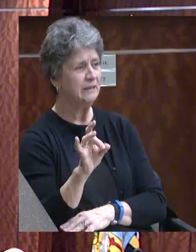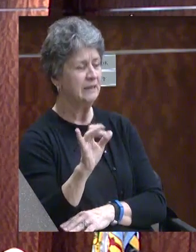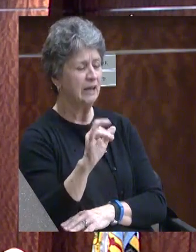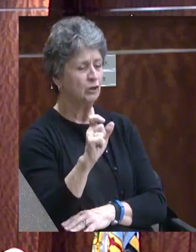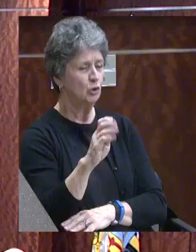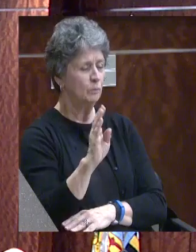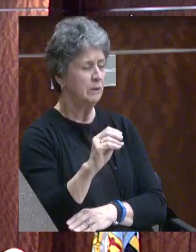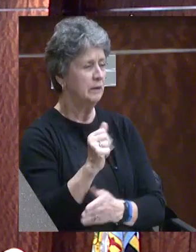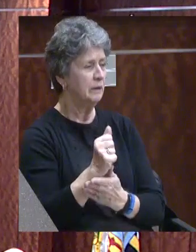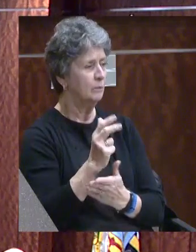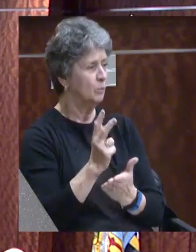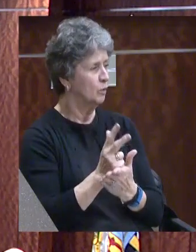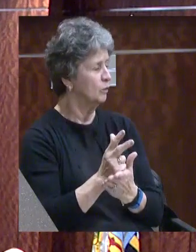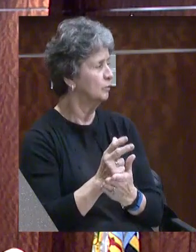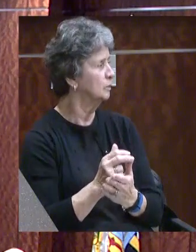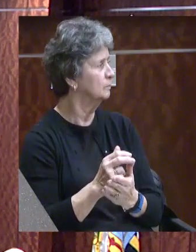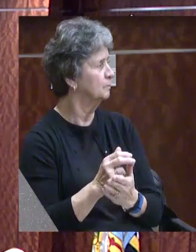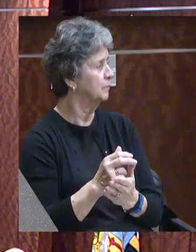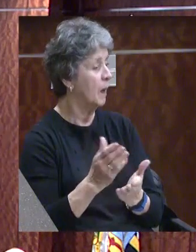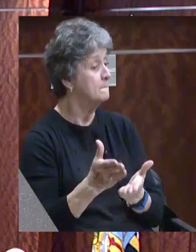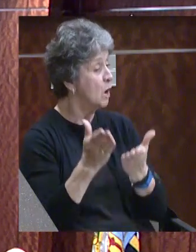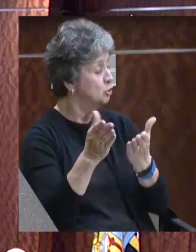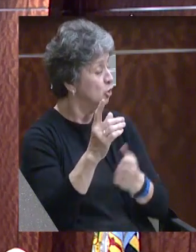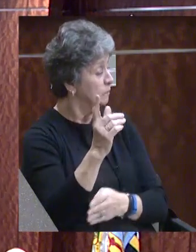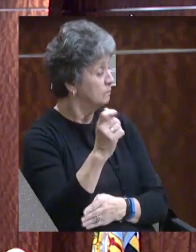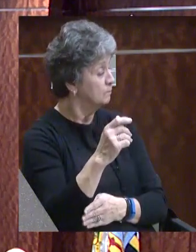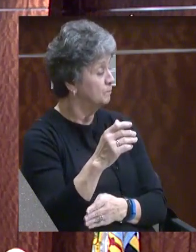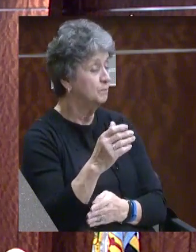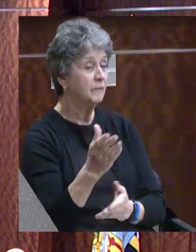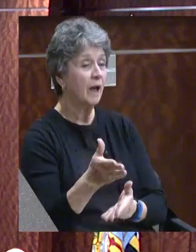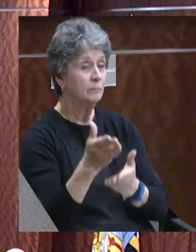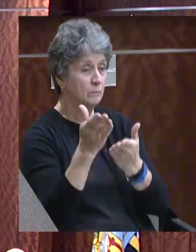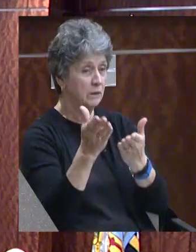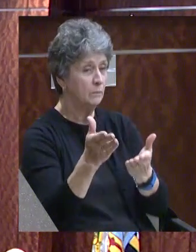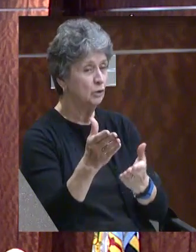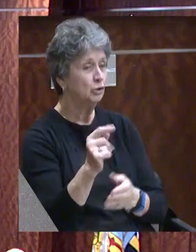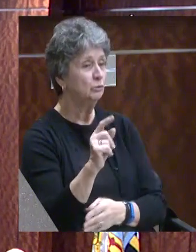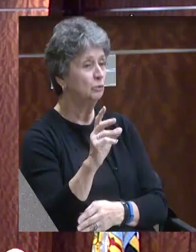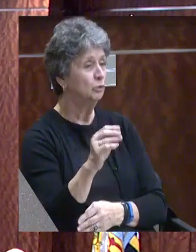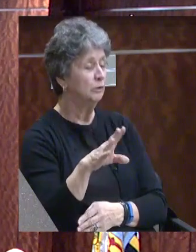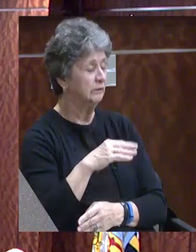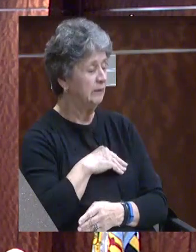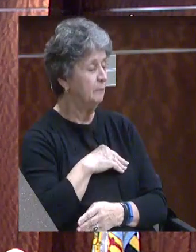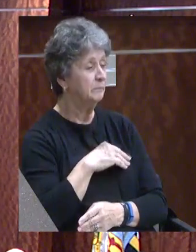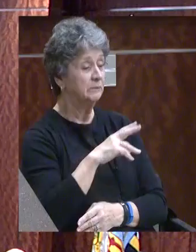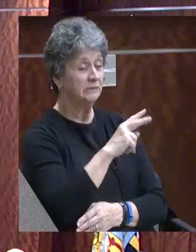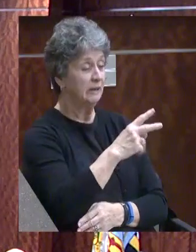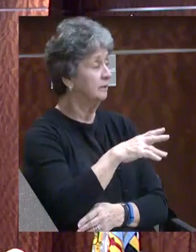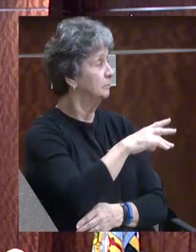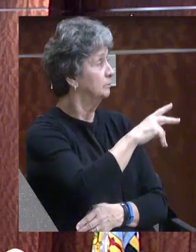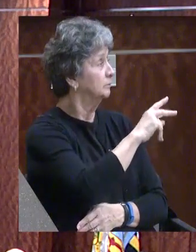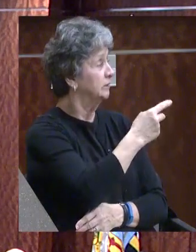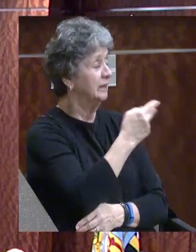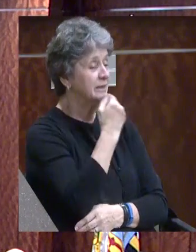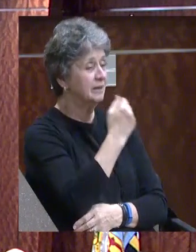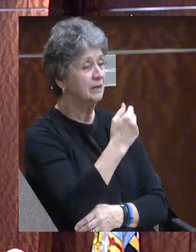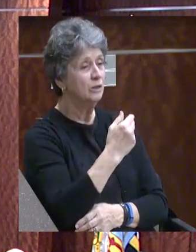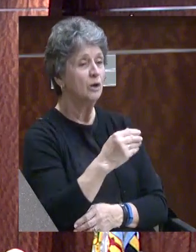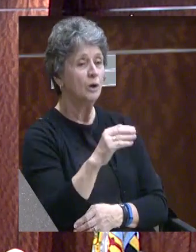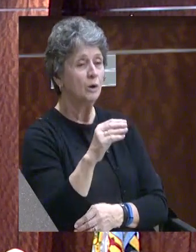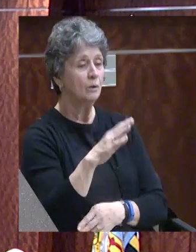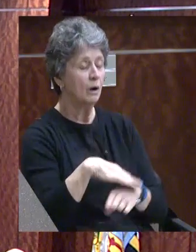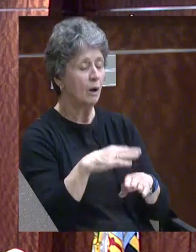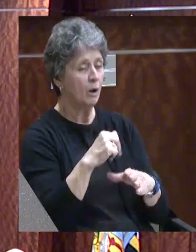approval. May I have a motion? Mr. President, I move for approval of the... How about a second? Second. Thank you.